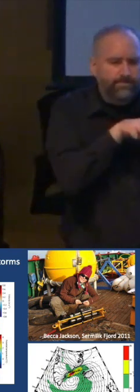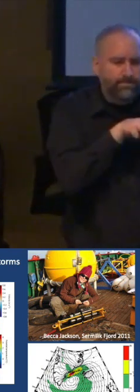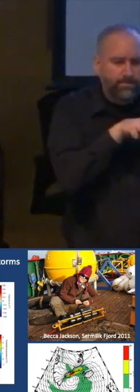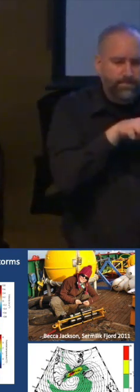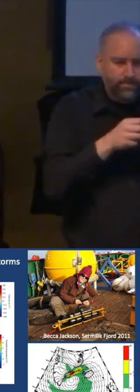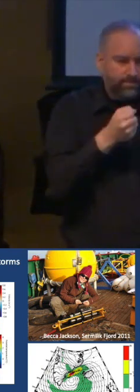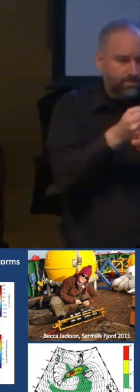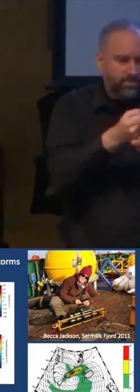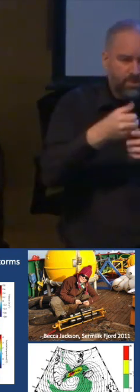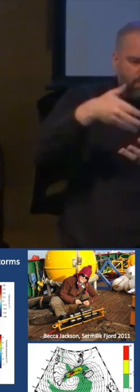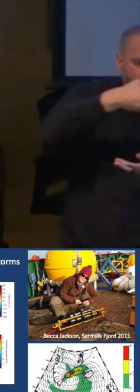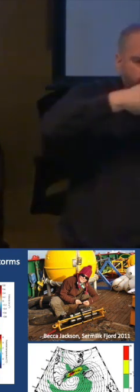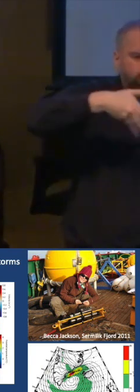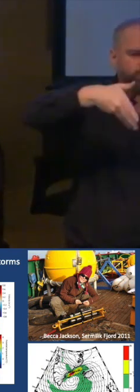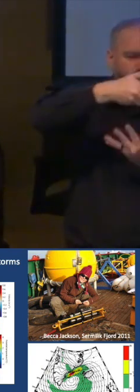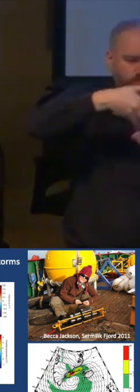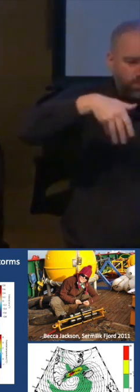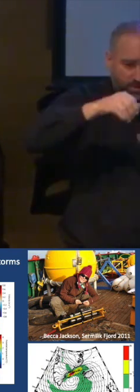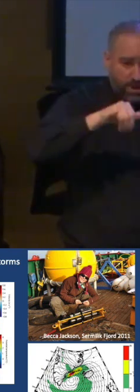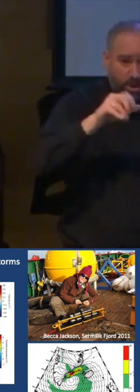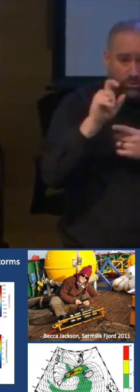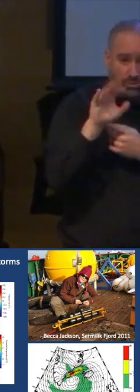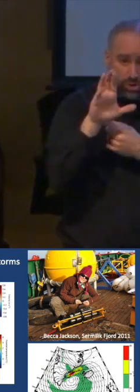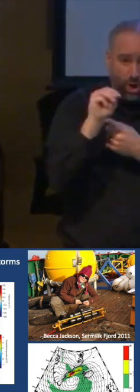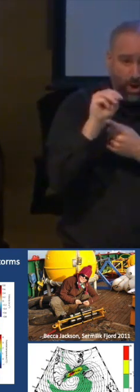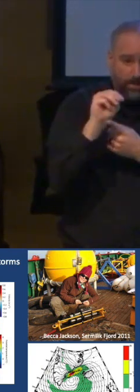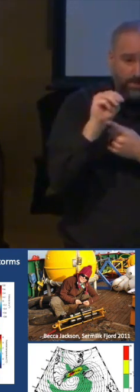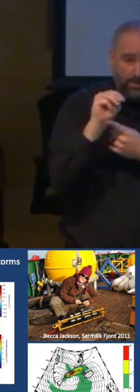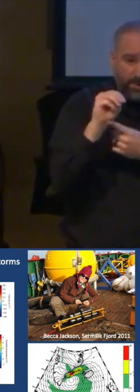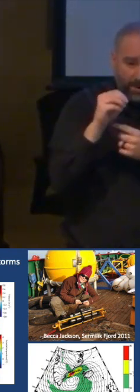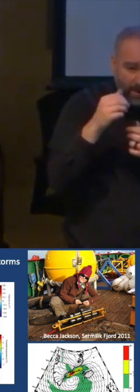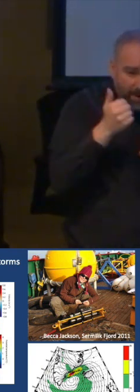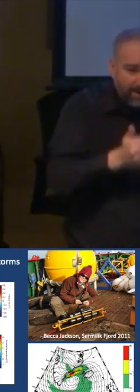along the North Atlantic storm track, so there are a lot of storms,